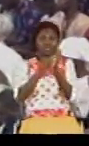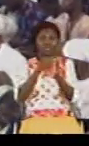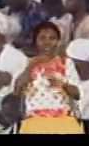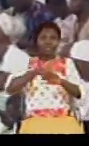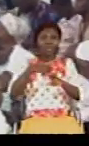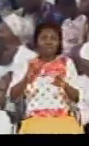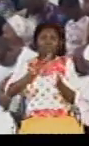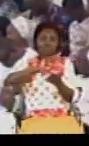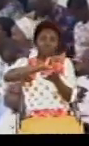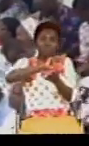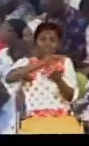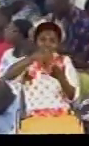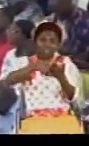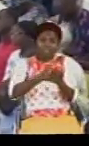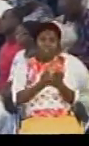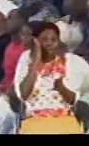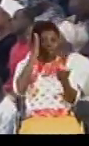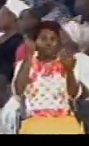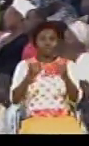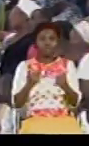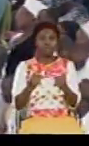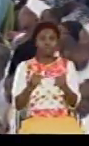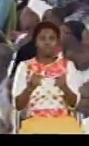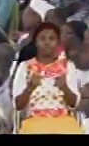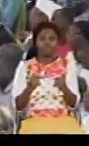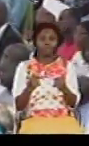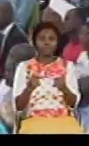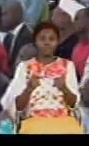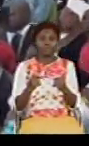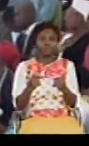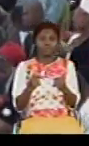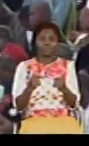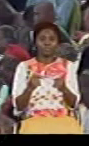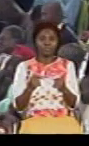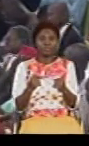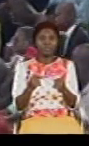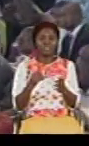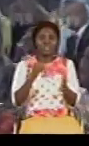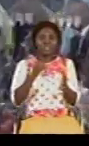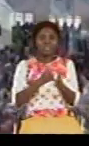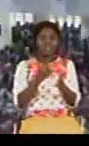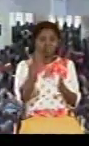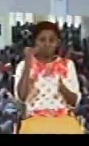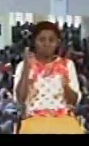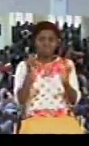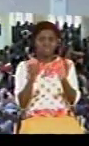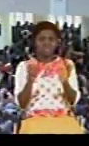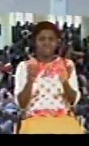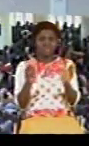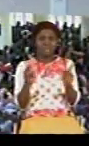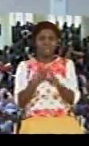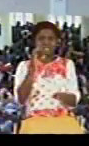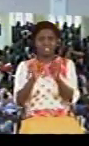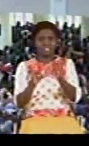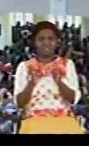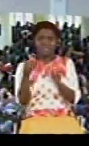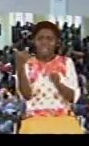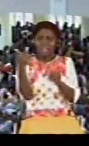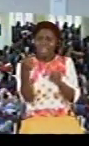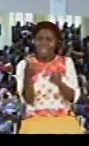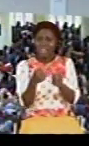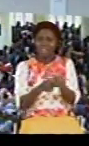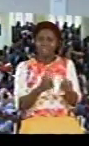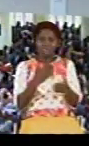relationship with people around you. Looks like everybody wants to hinder you, wants to stop you from today. All